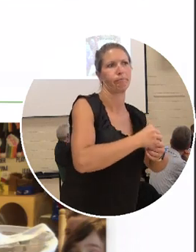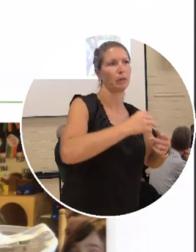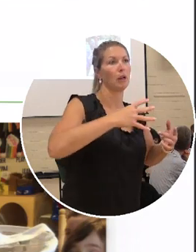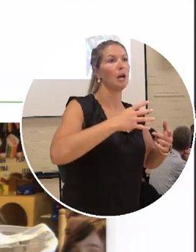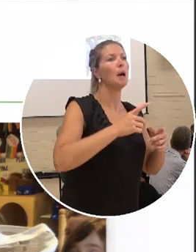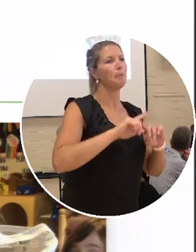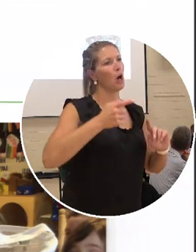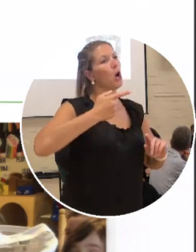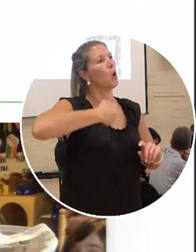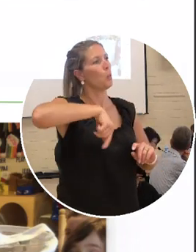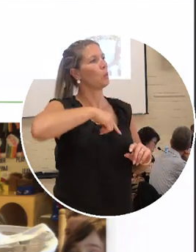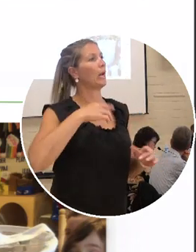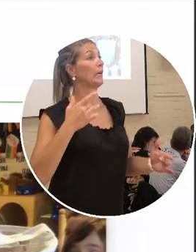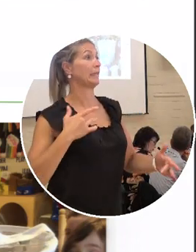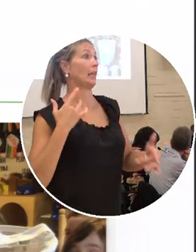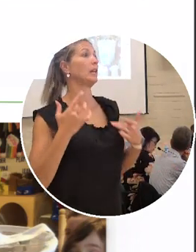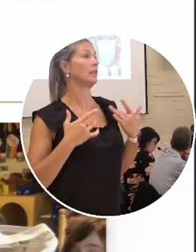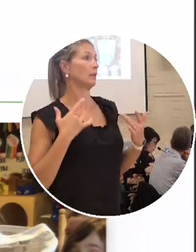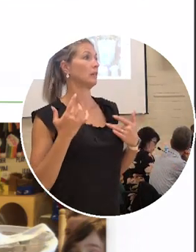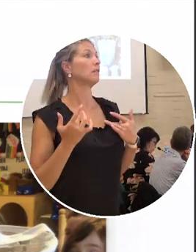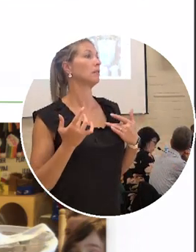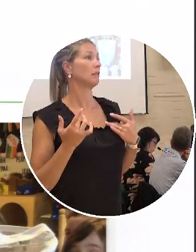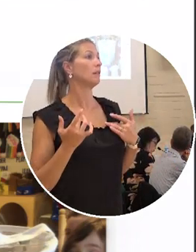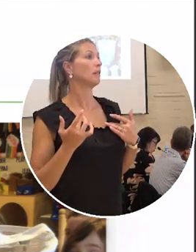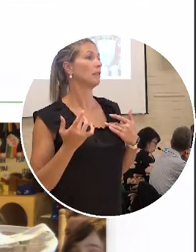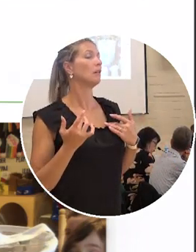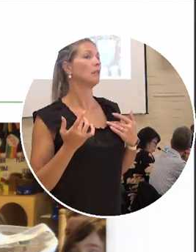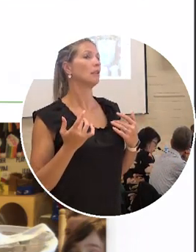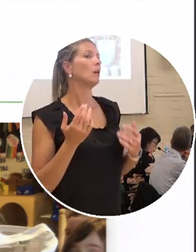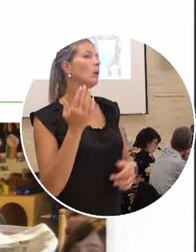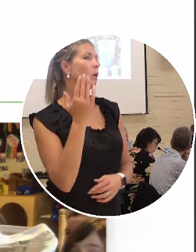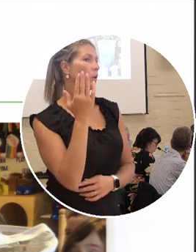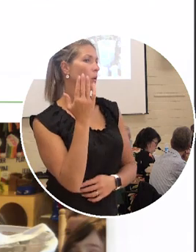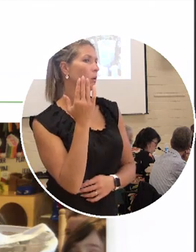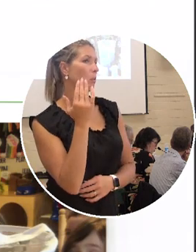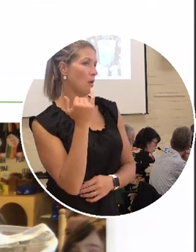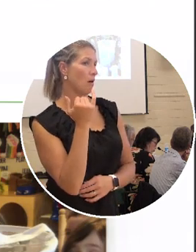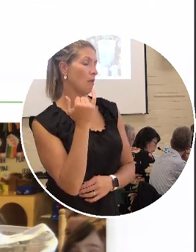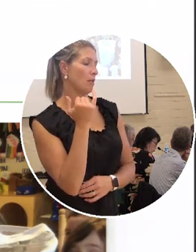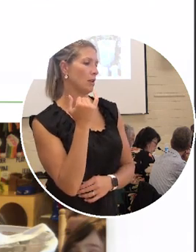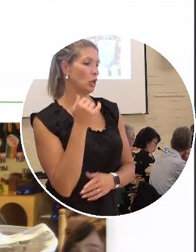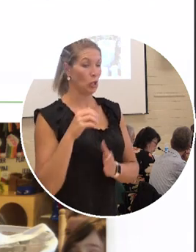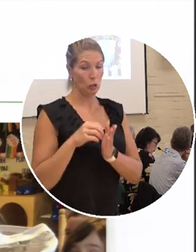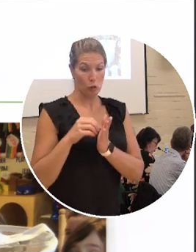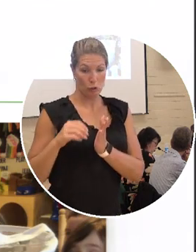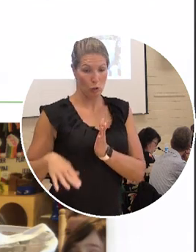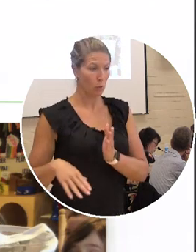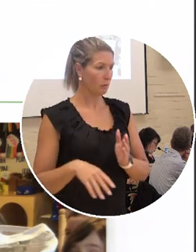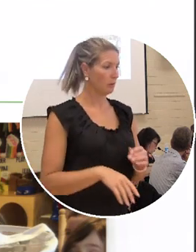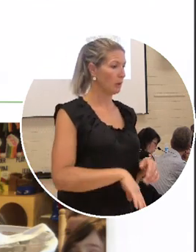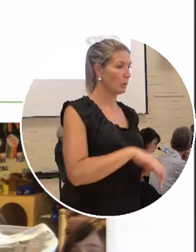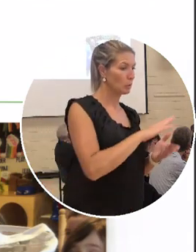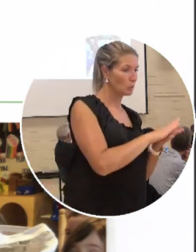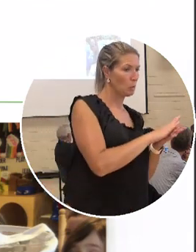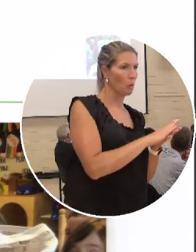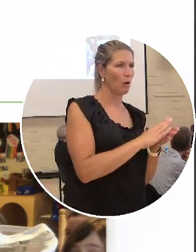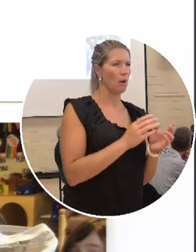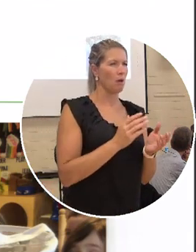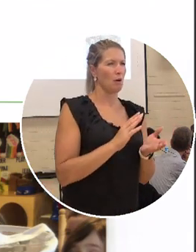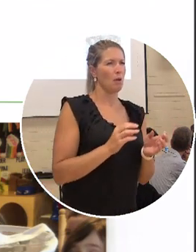excited. It really tackles the issue of student engagement in a positive,